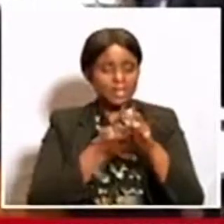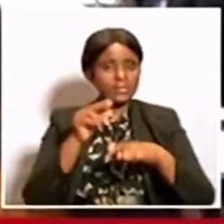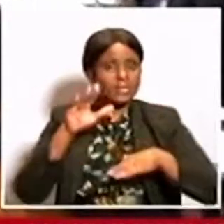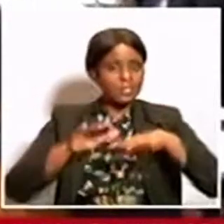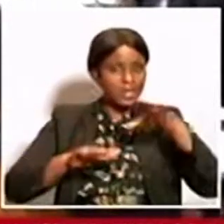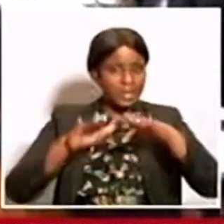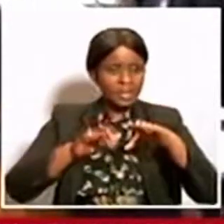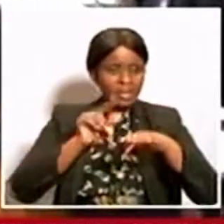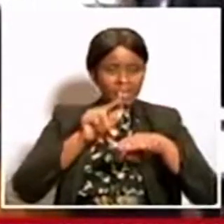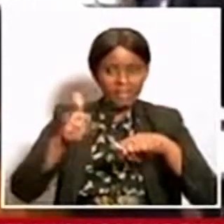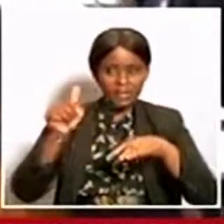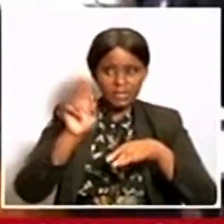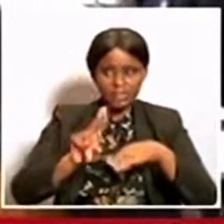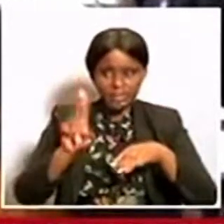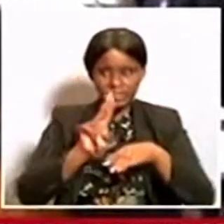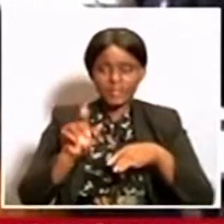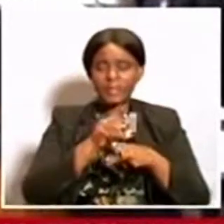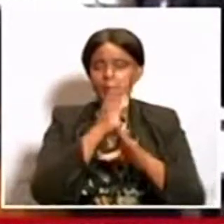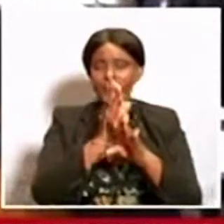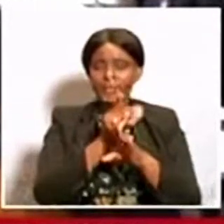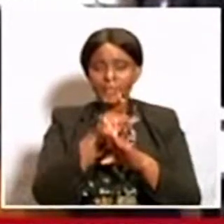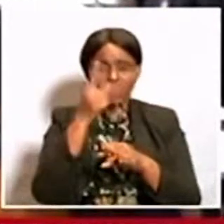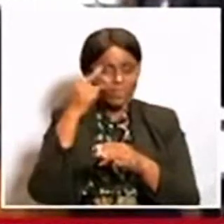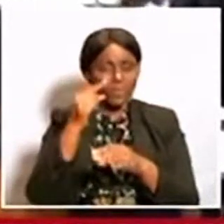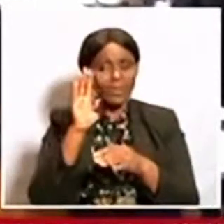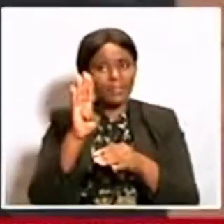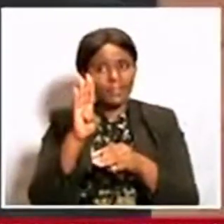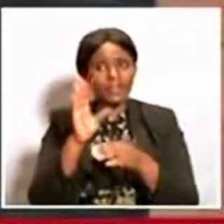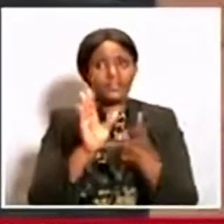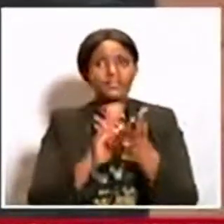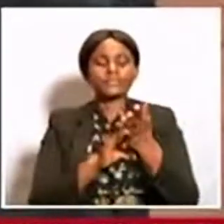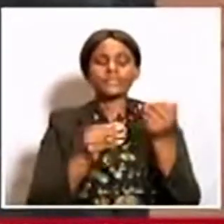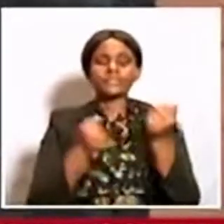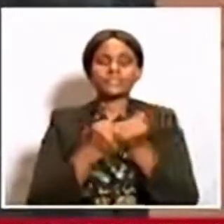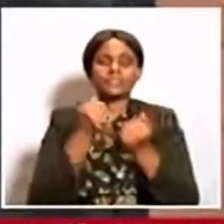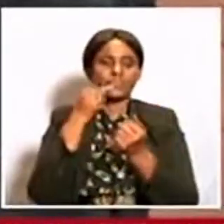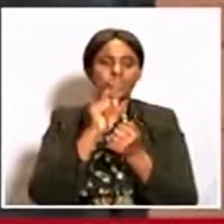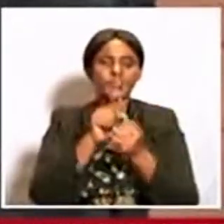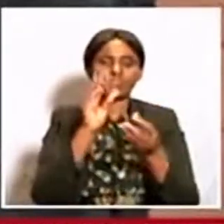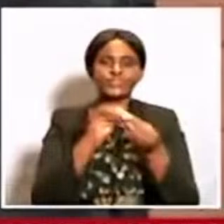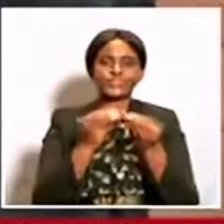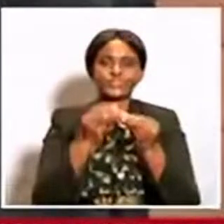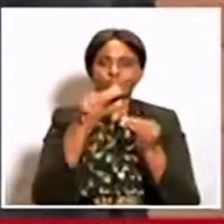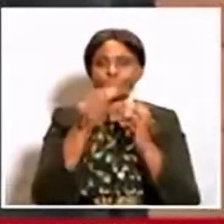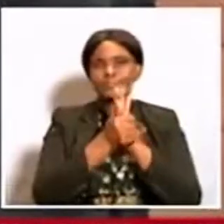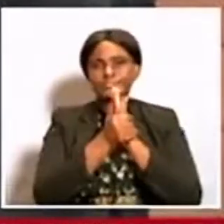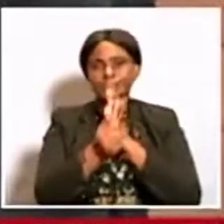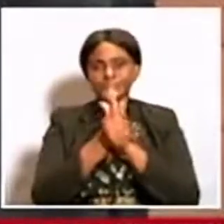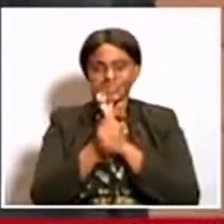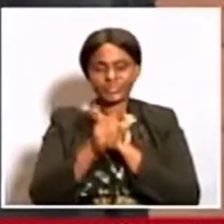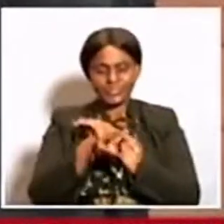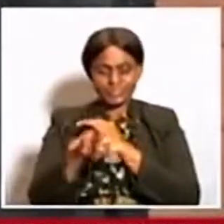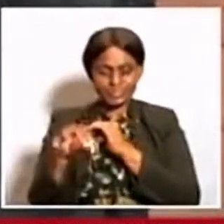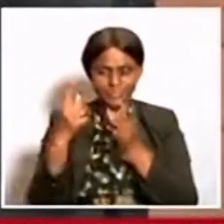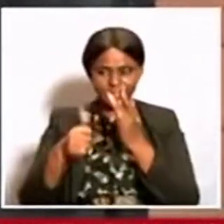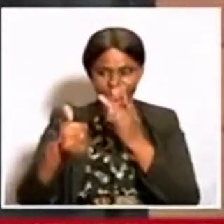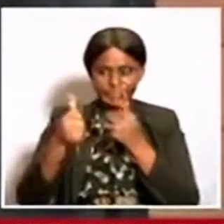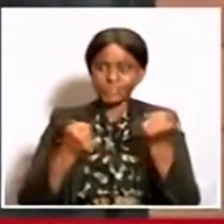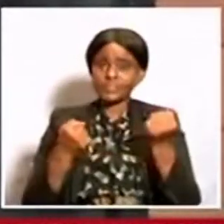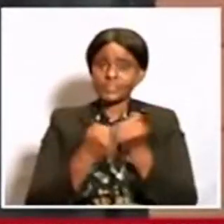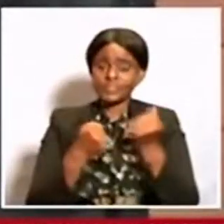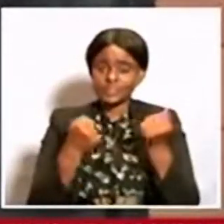balance you spend it for bursaries for this number of children that were sponsored?